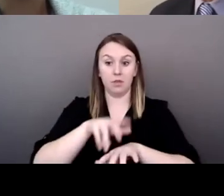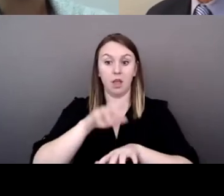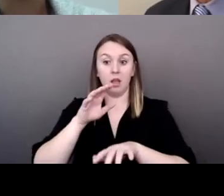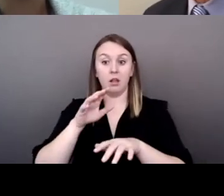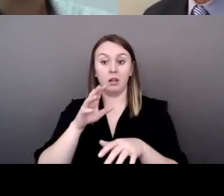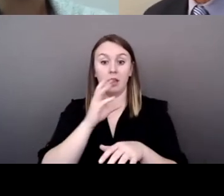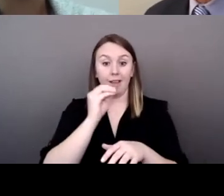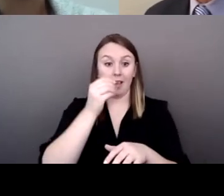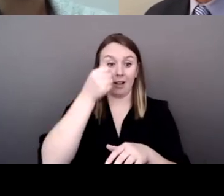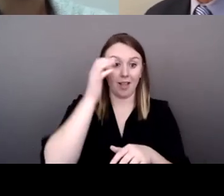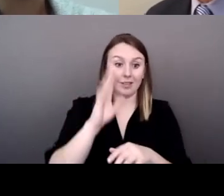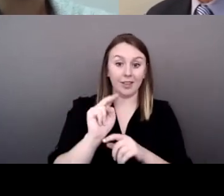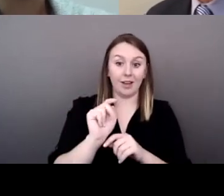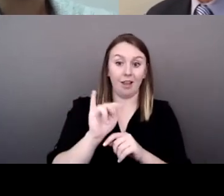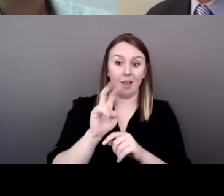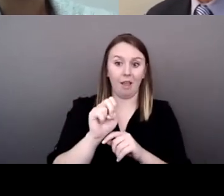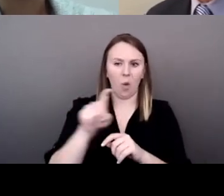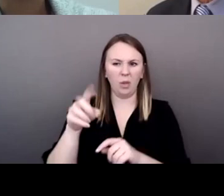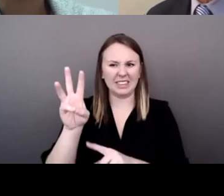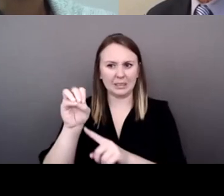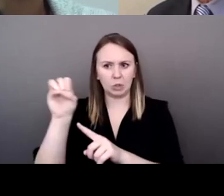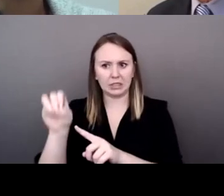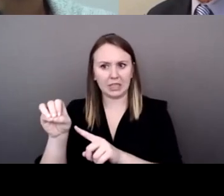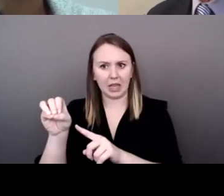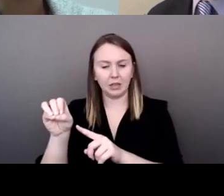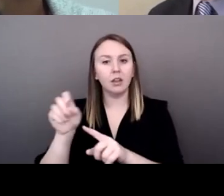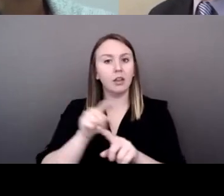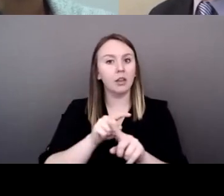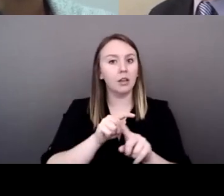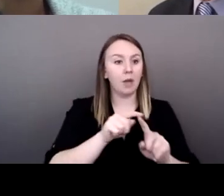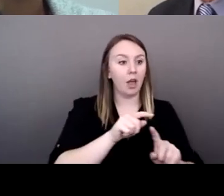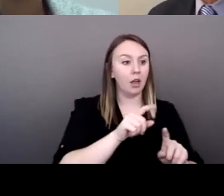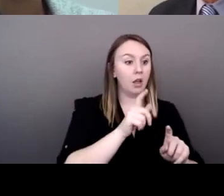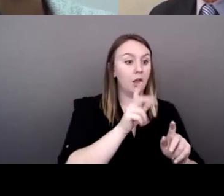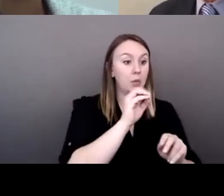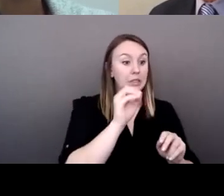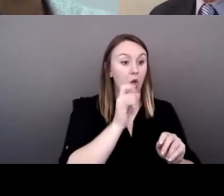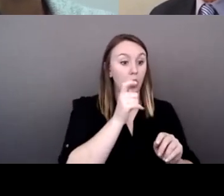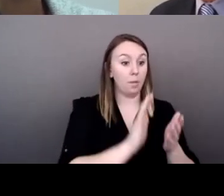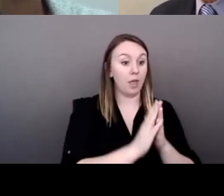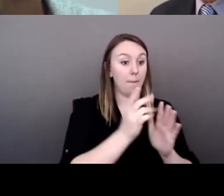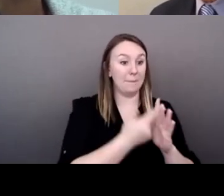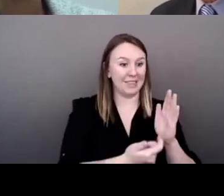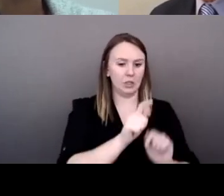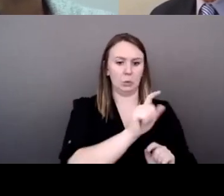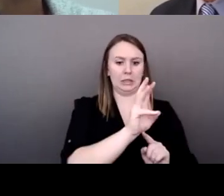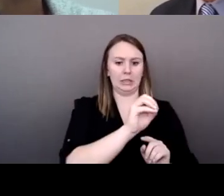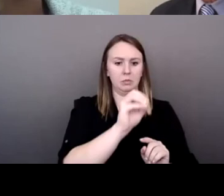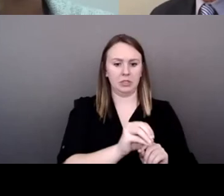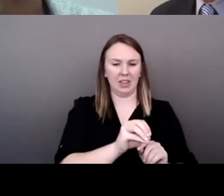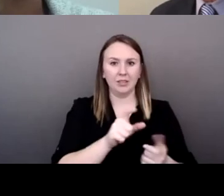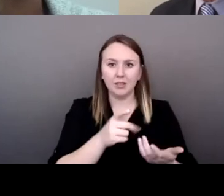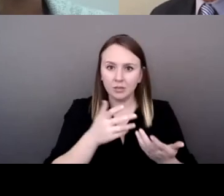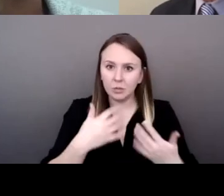disproportionately, American Indians and Alaskan Natives are represented in people who go missing in Montana. The interesting part about their